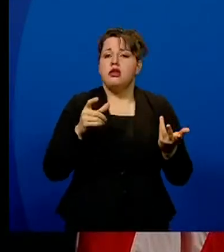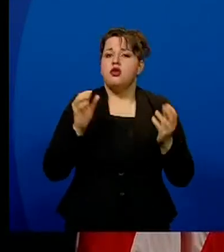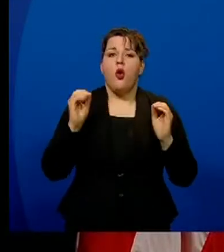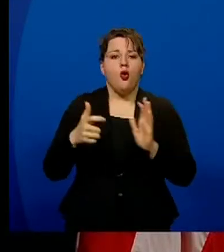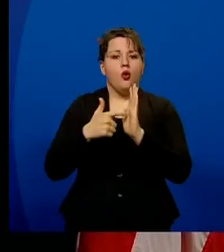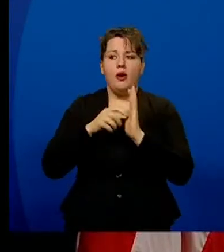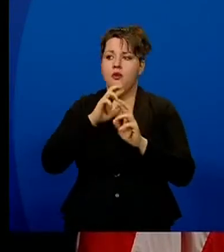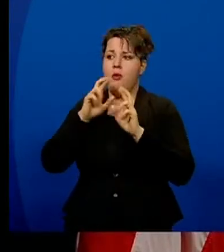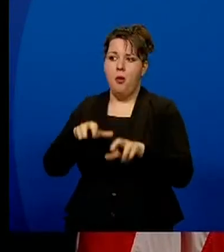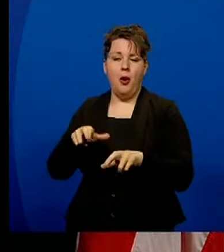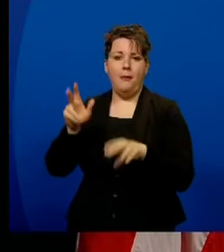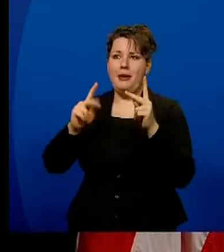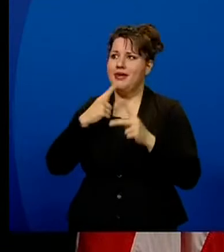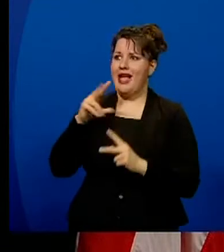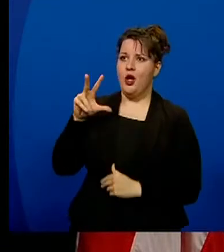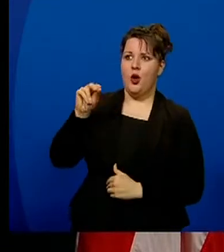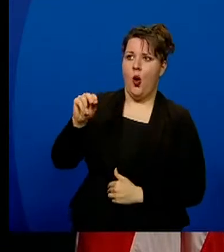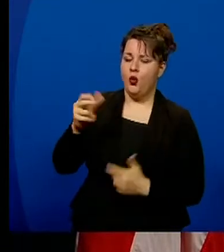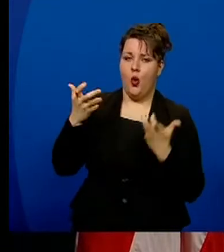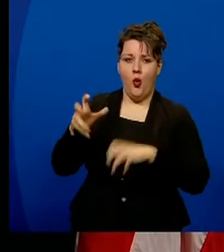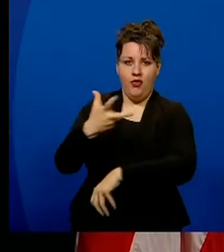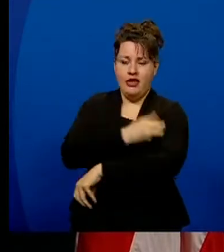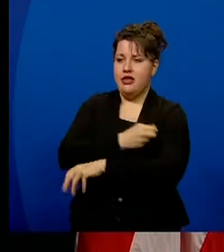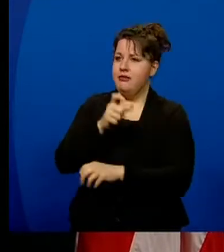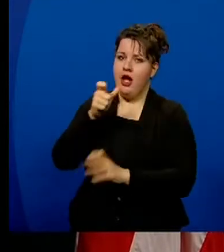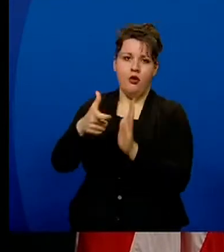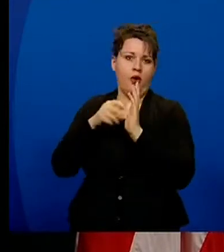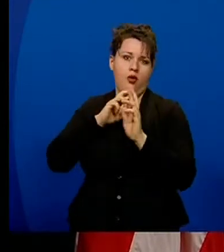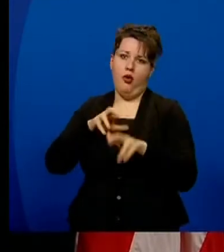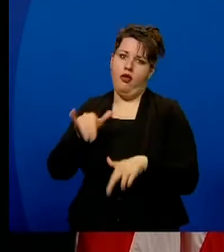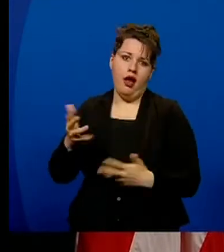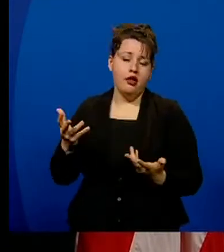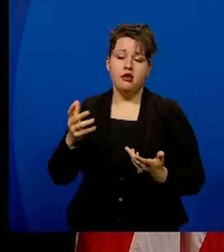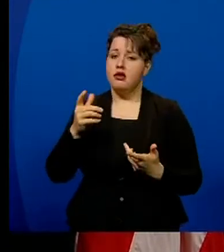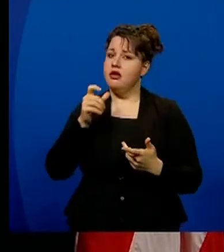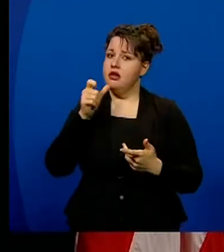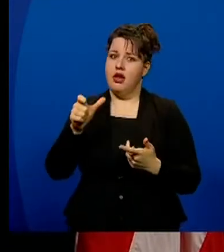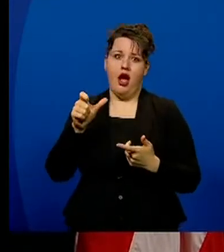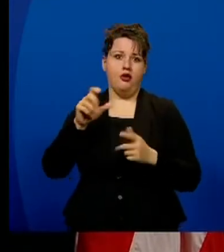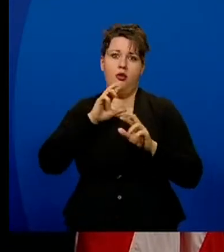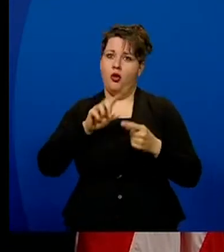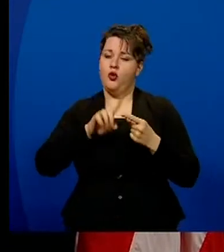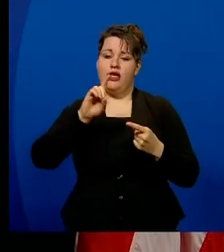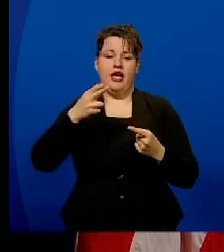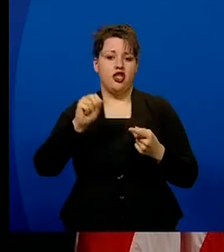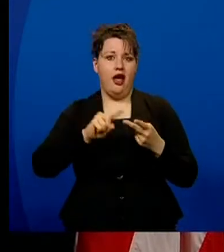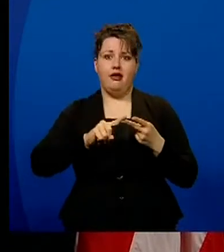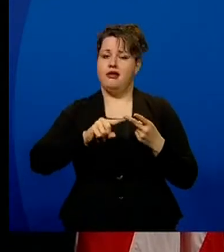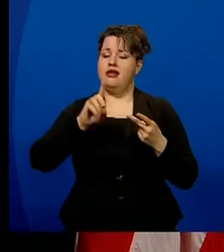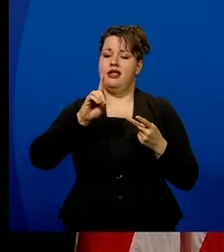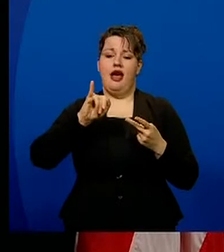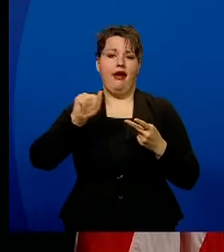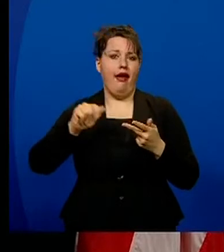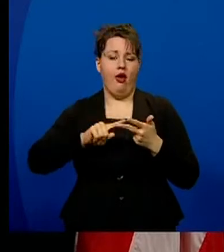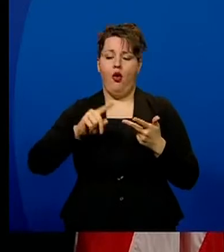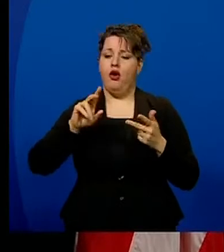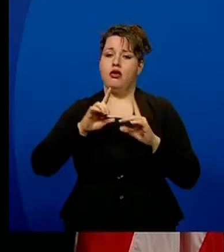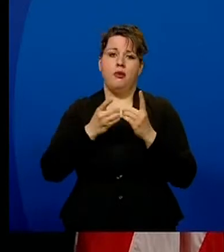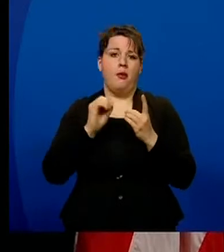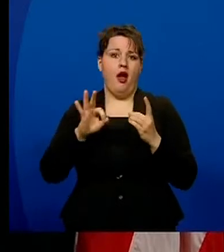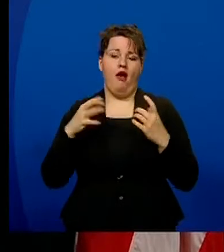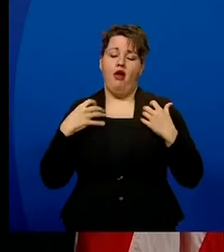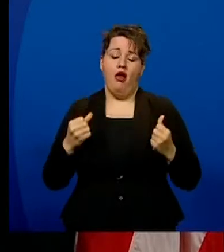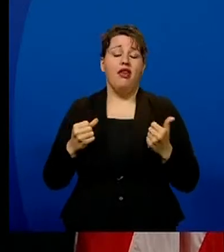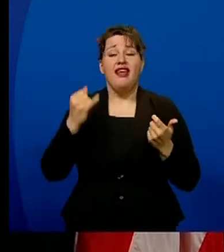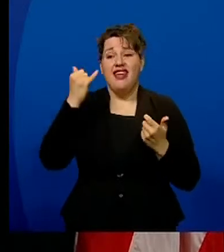requirement to report that information to the state, not to DHS, not to DIA, and not to the Department of Health. At any point in time, if the